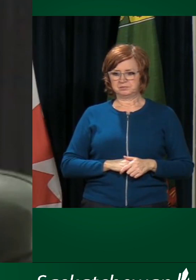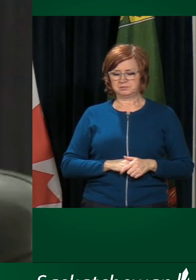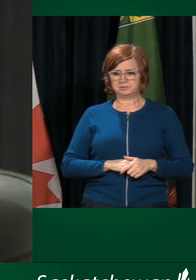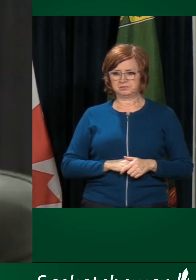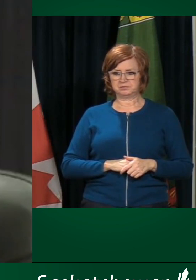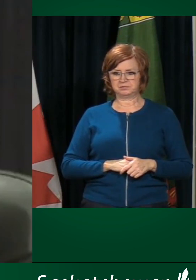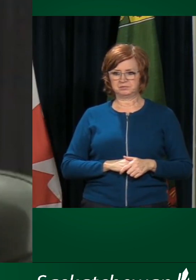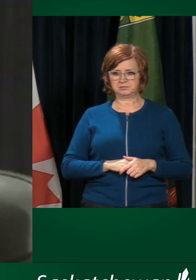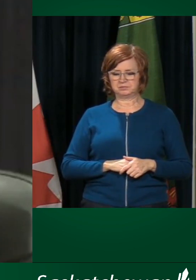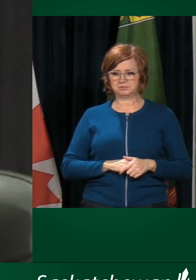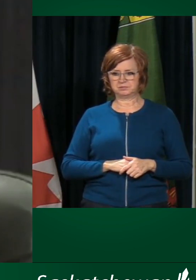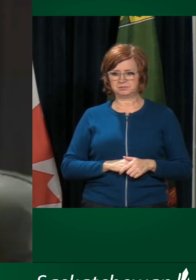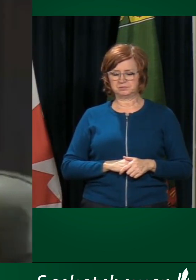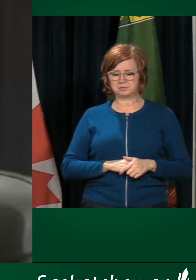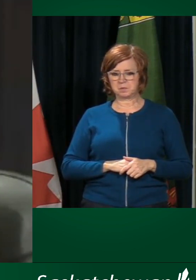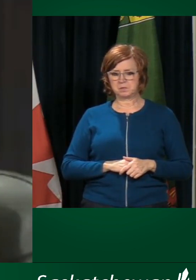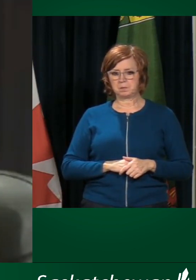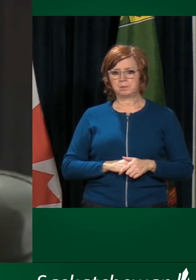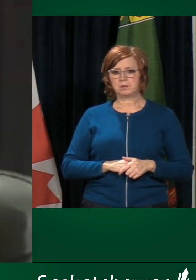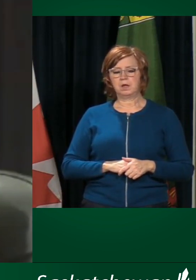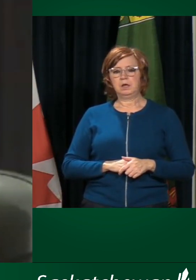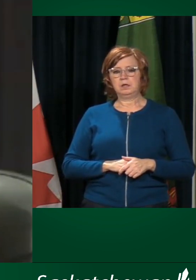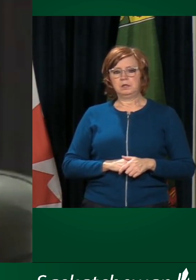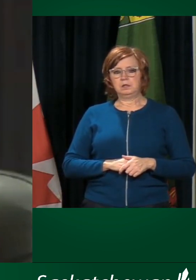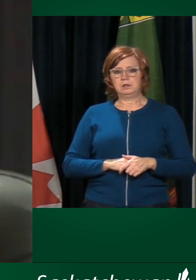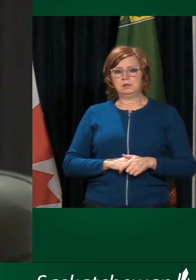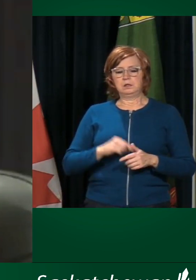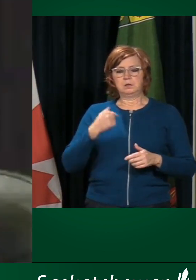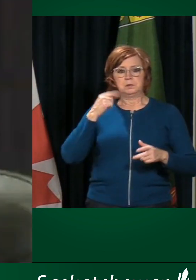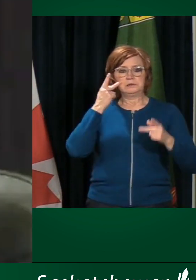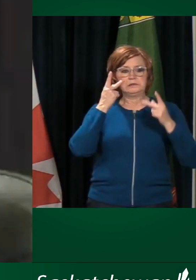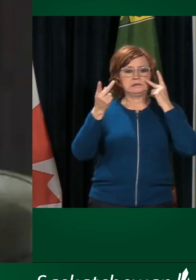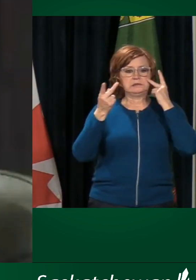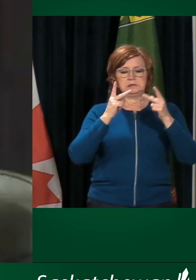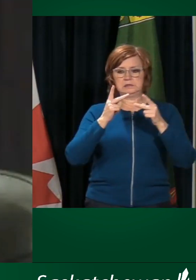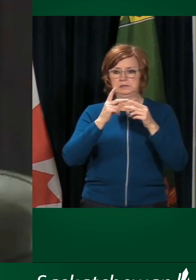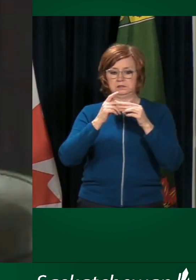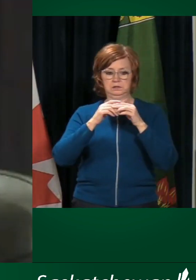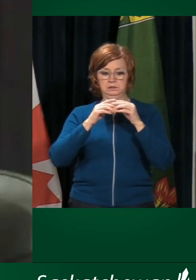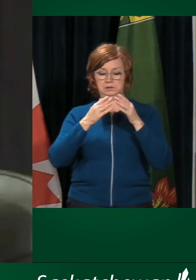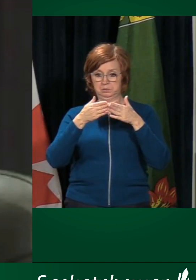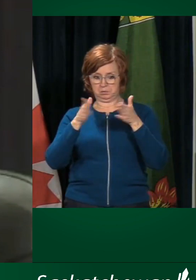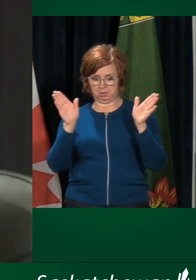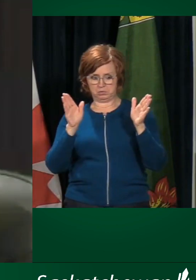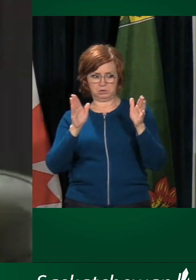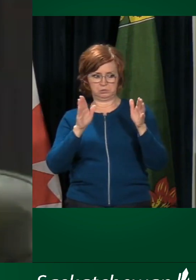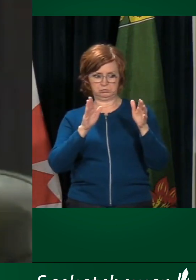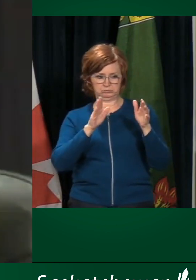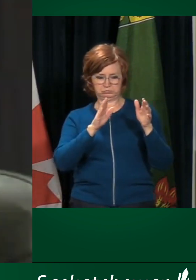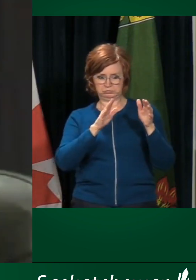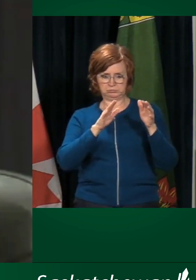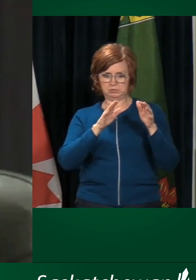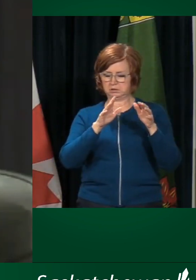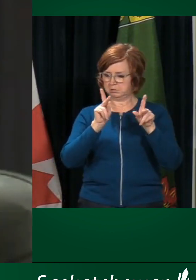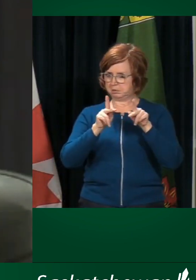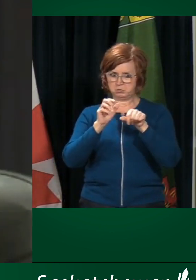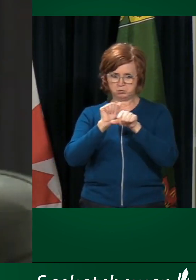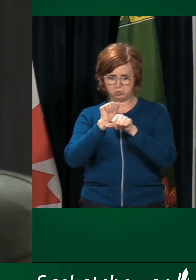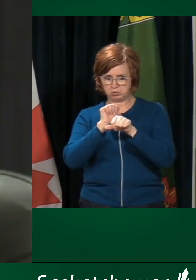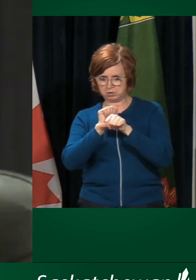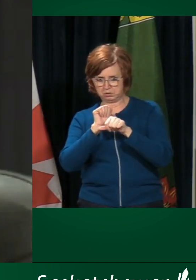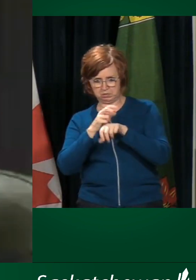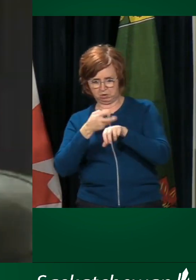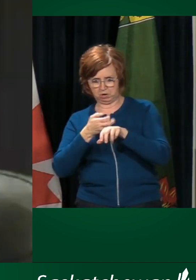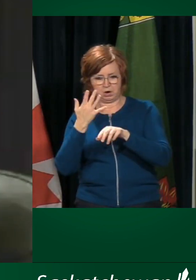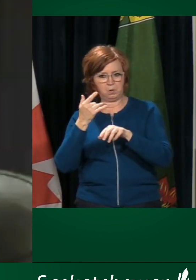has been a challenge for all of us in the province through the good work of the public to public distance, is the fact that